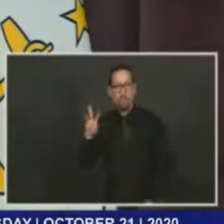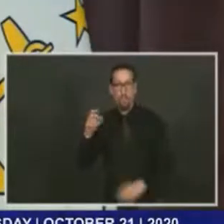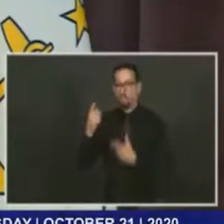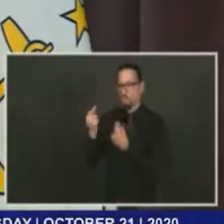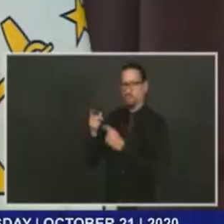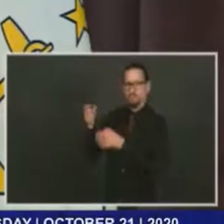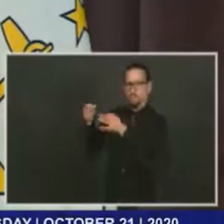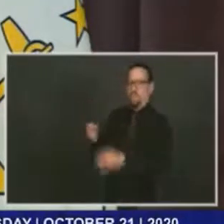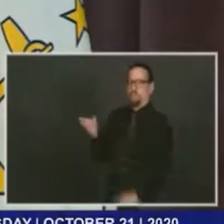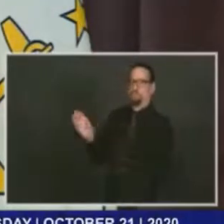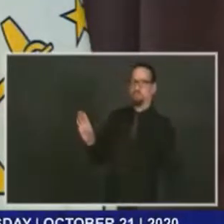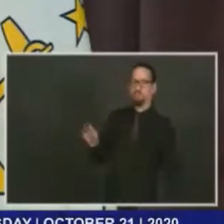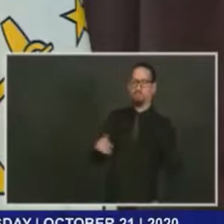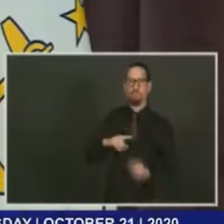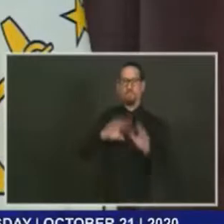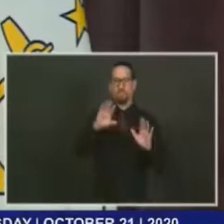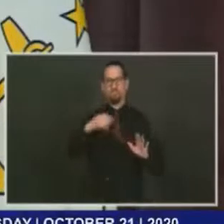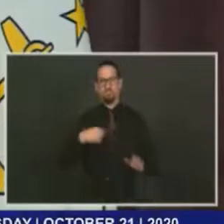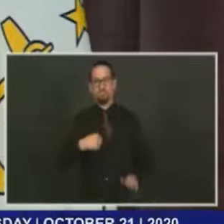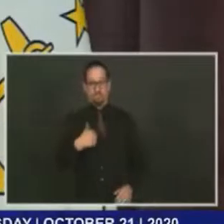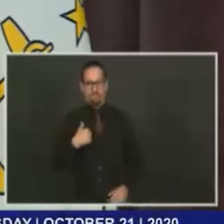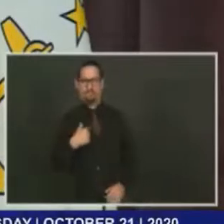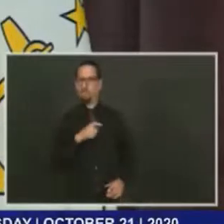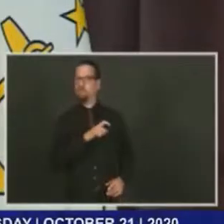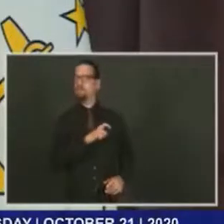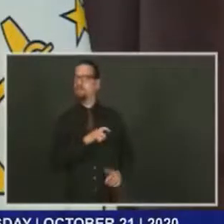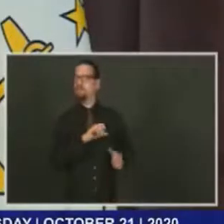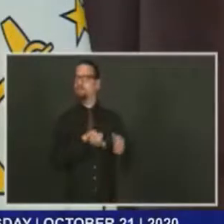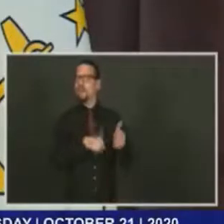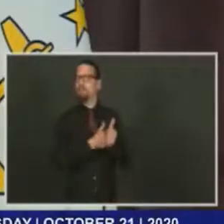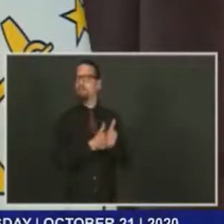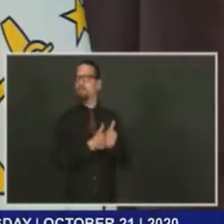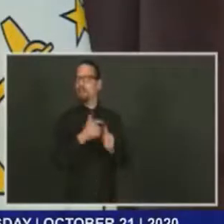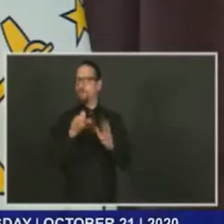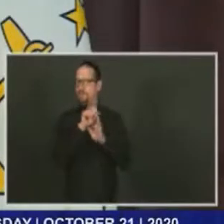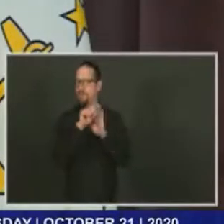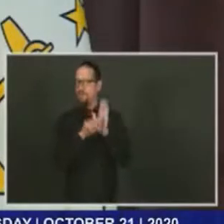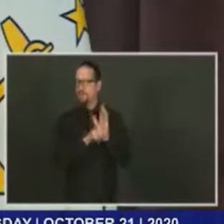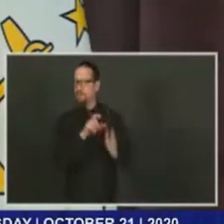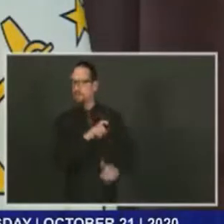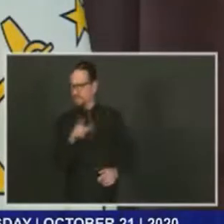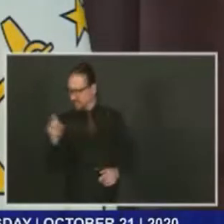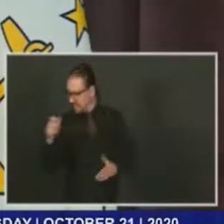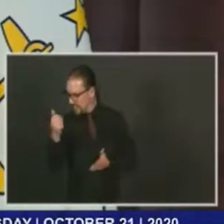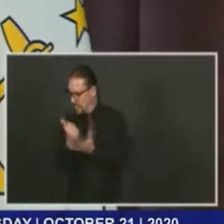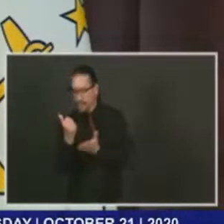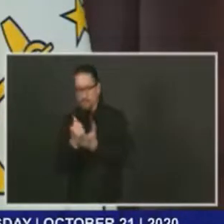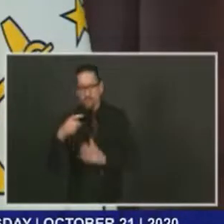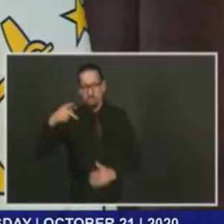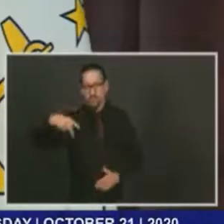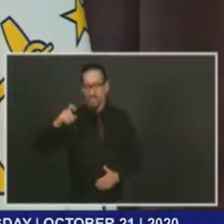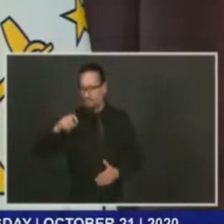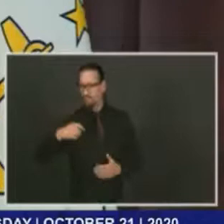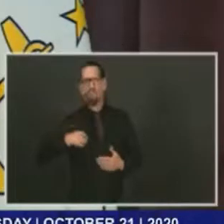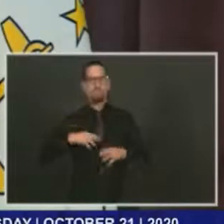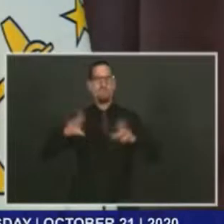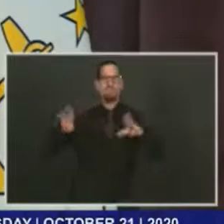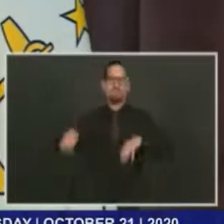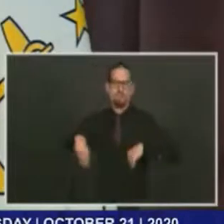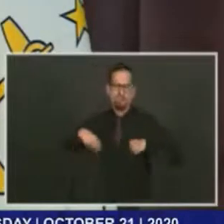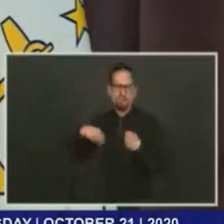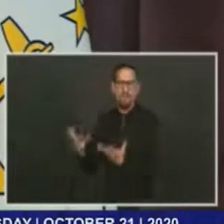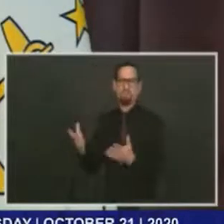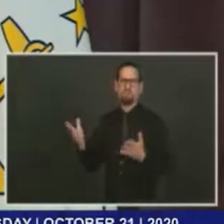assist as we have throughout all this violence. Sadly, we're gearing up for a rough month or